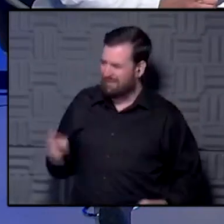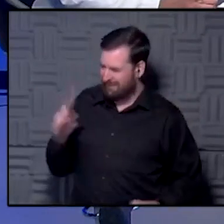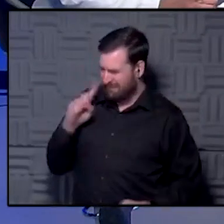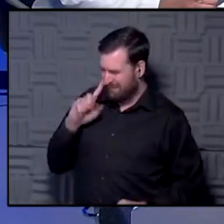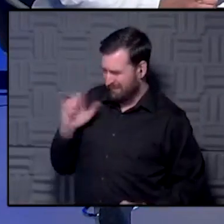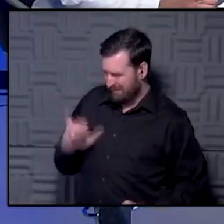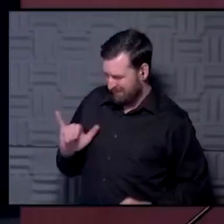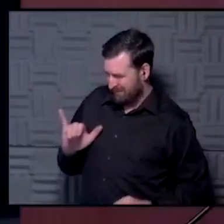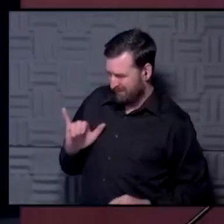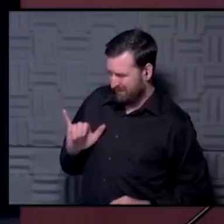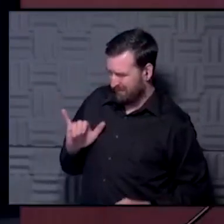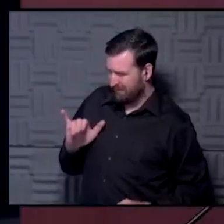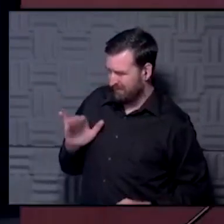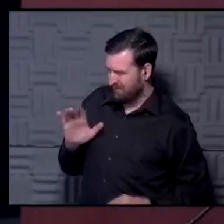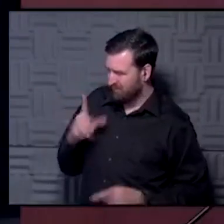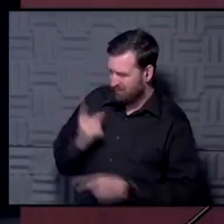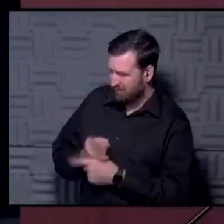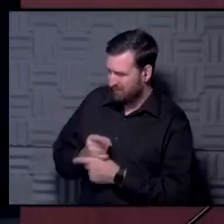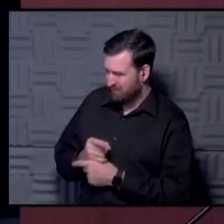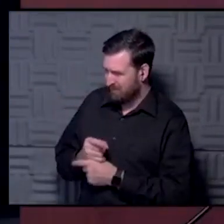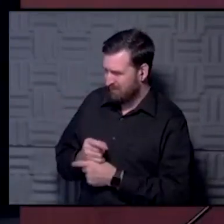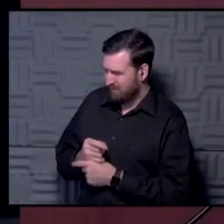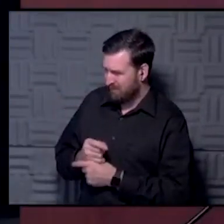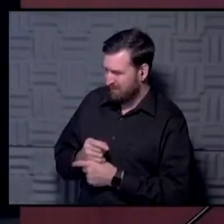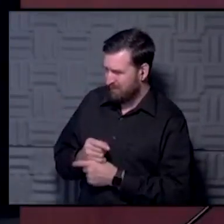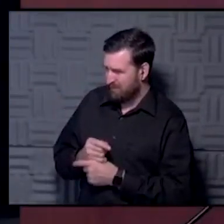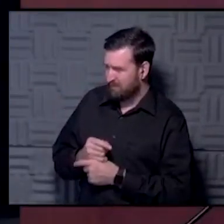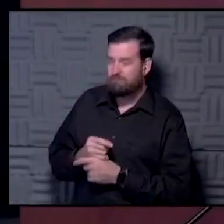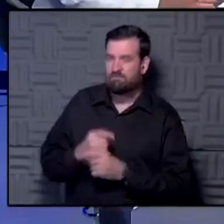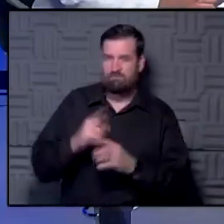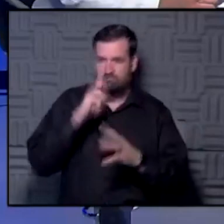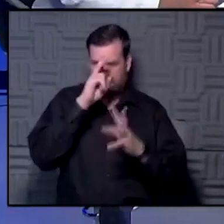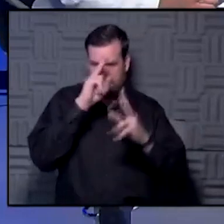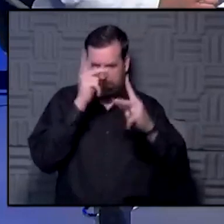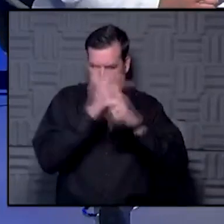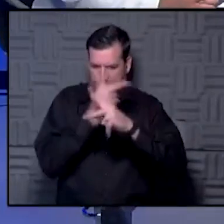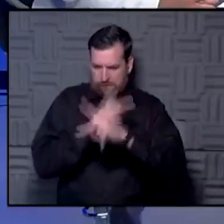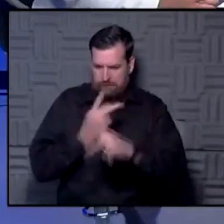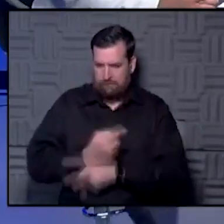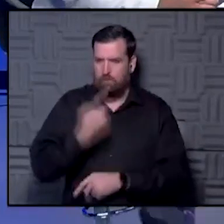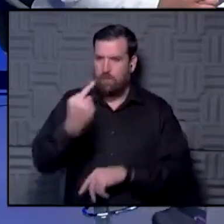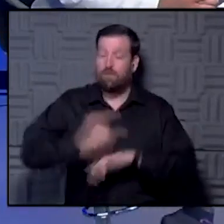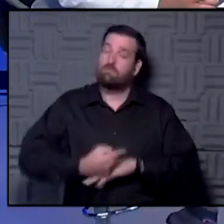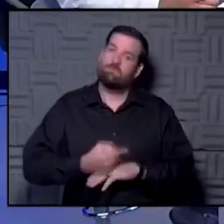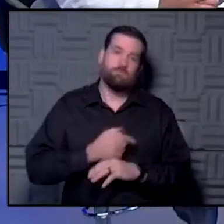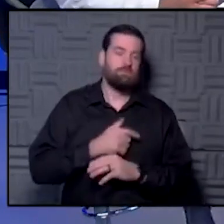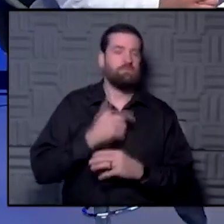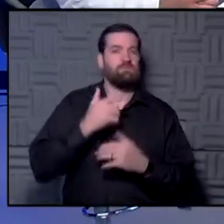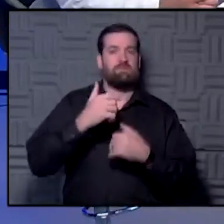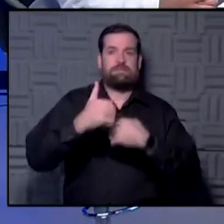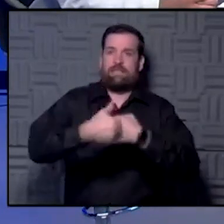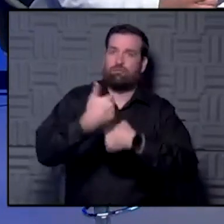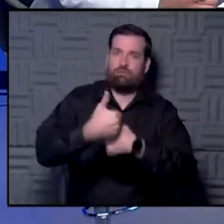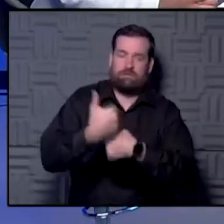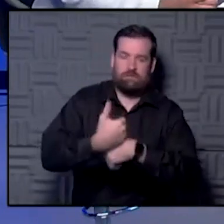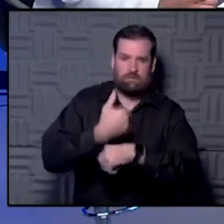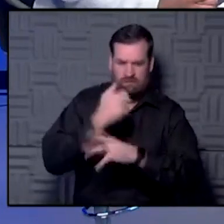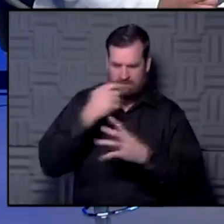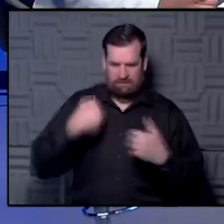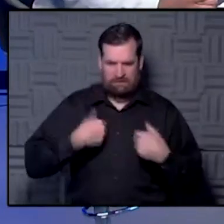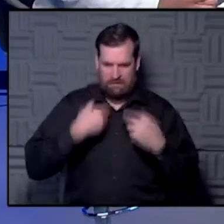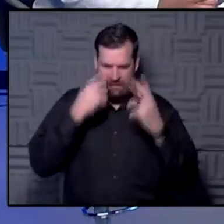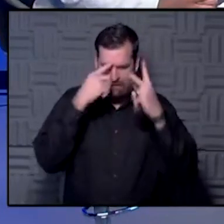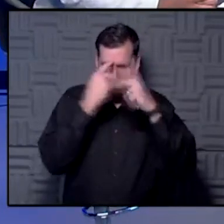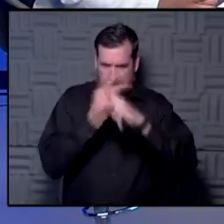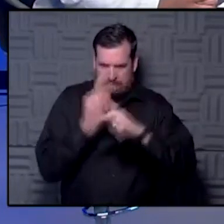sounds right. I'm not sure that we really. I don't think we. I know. I did this math in my head one day, so that's a very dangerous place to be. That is, having me do